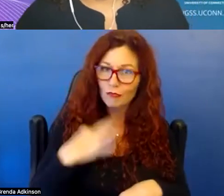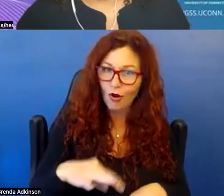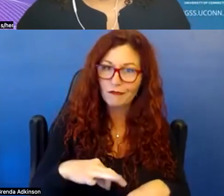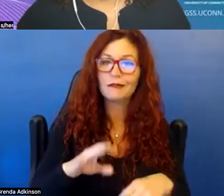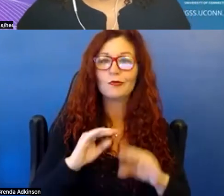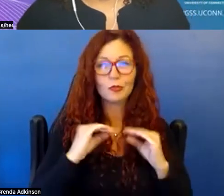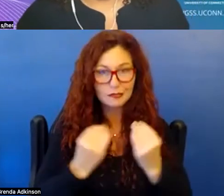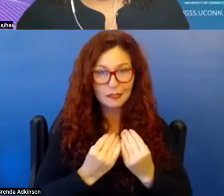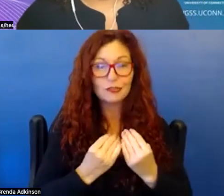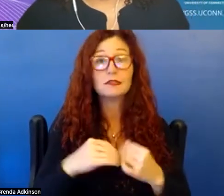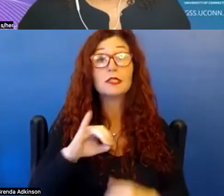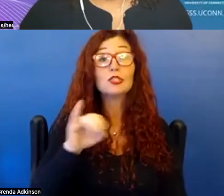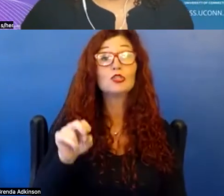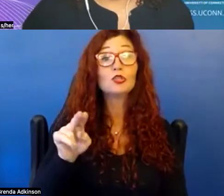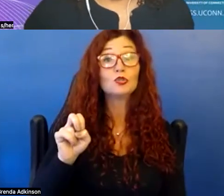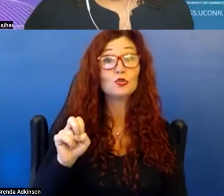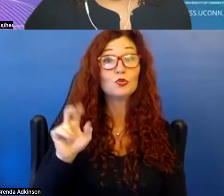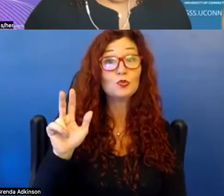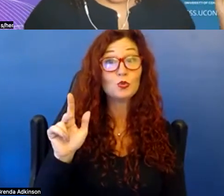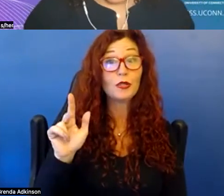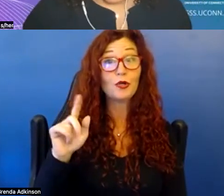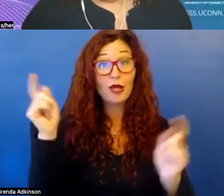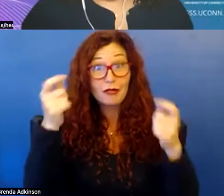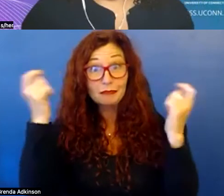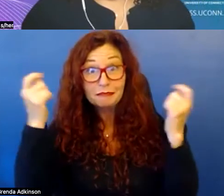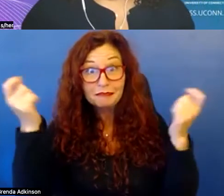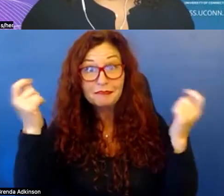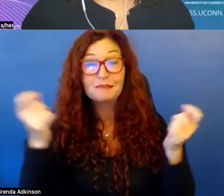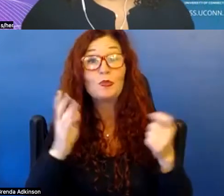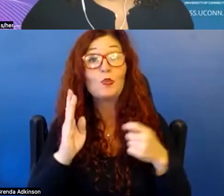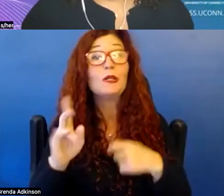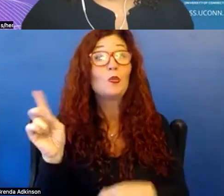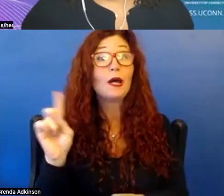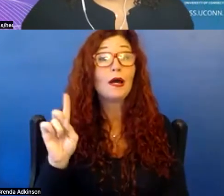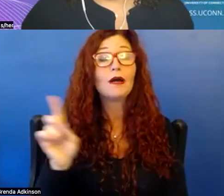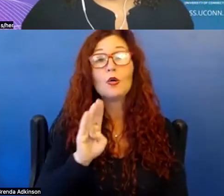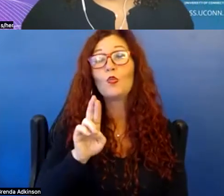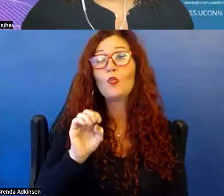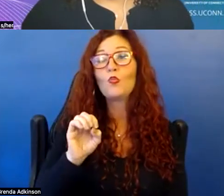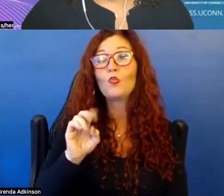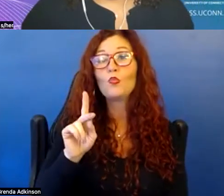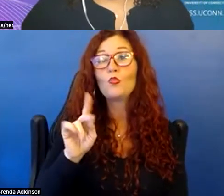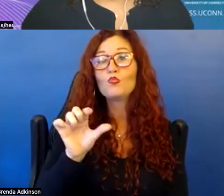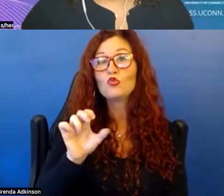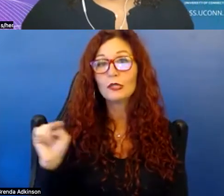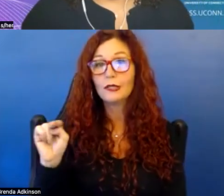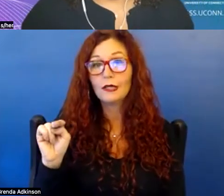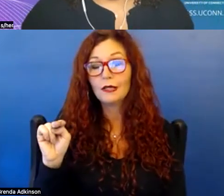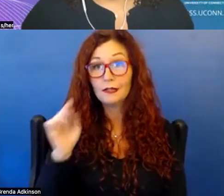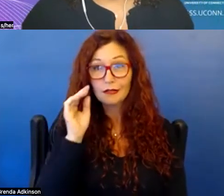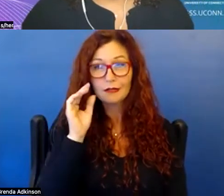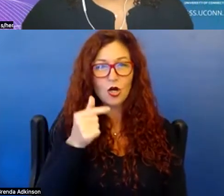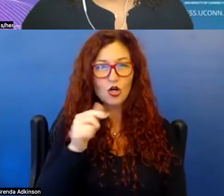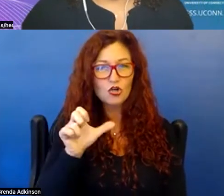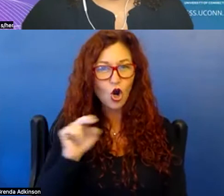20th anniversary celebration, June 23rd at the Brooklyn Botanical Garden. Get your tickets. But we also, you know, get to reimagine how